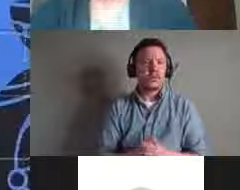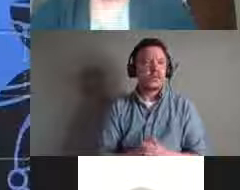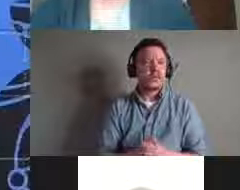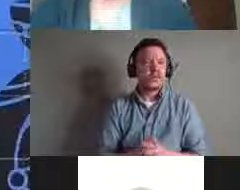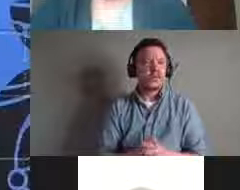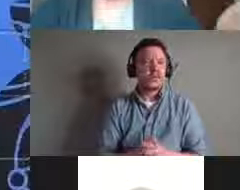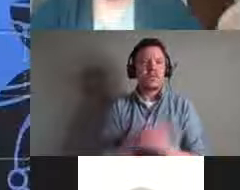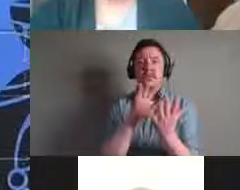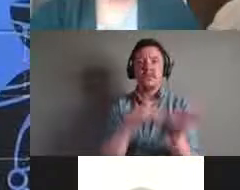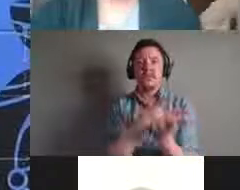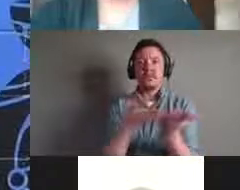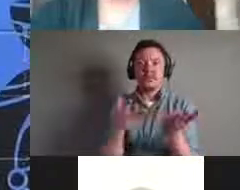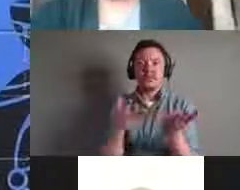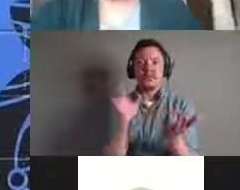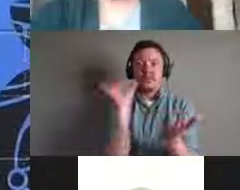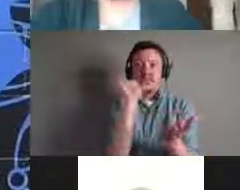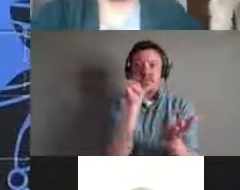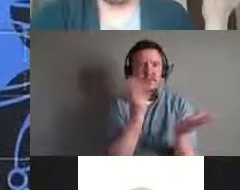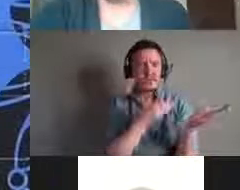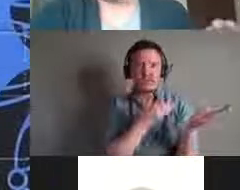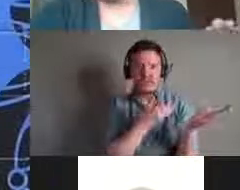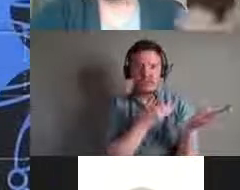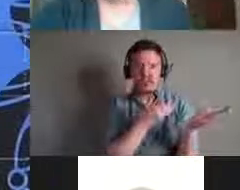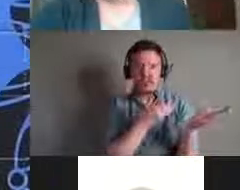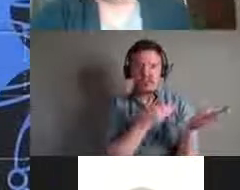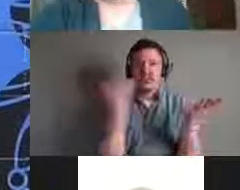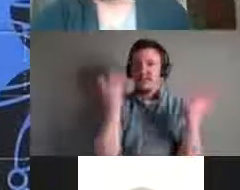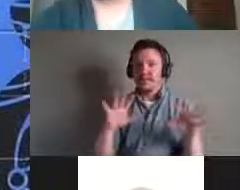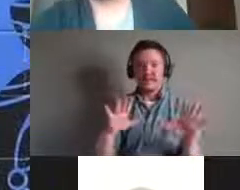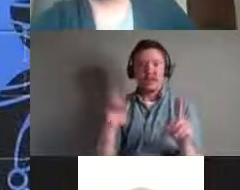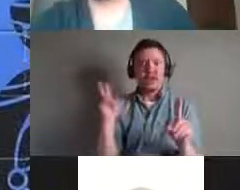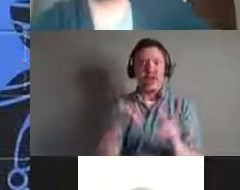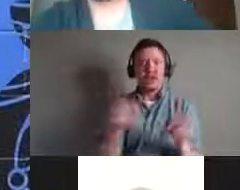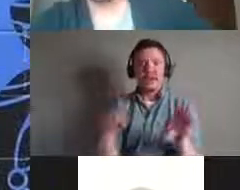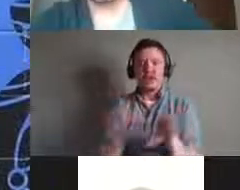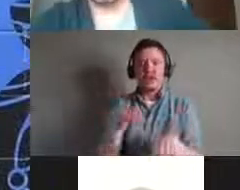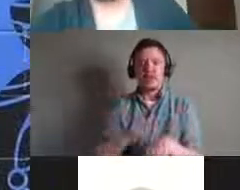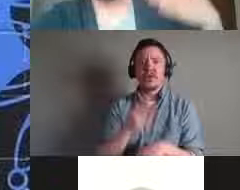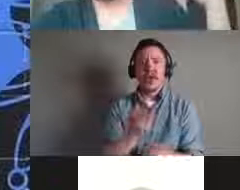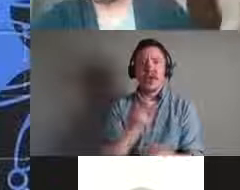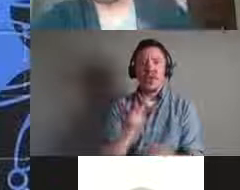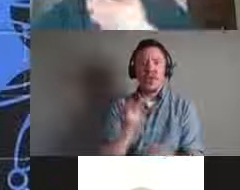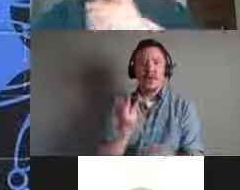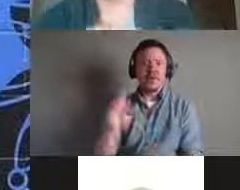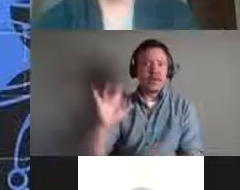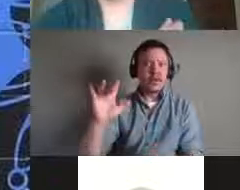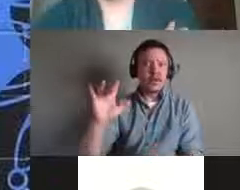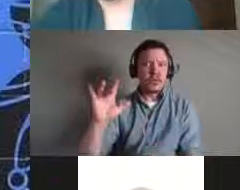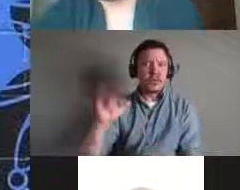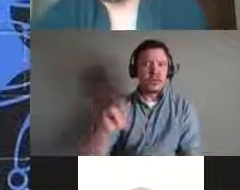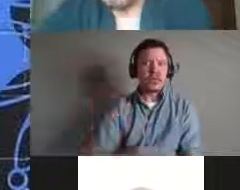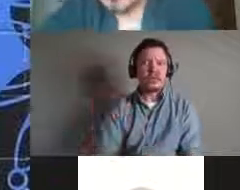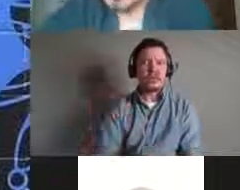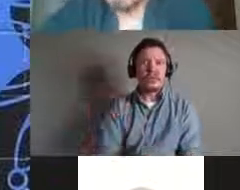So our timeline is as follows. After the application closes on the 25th, the panel will be